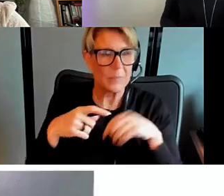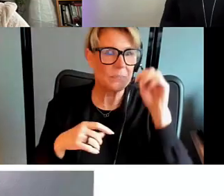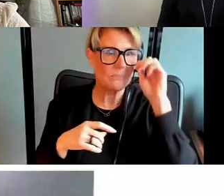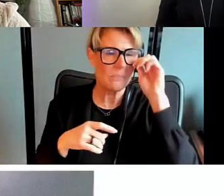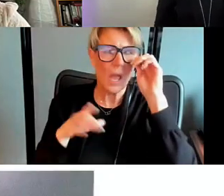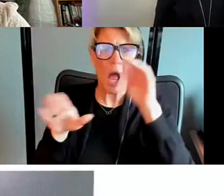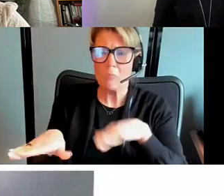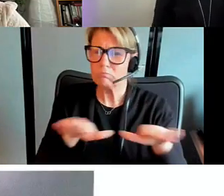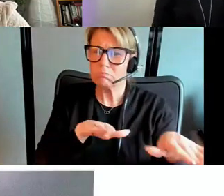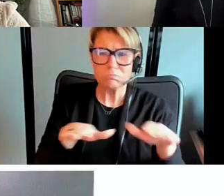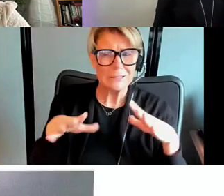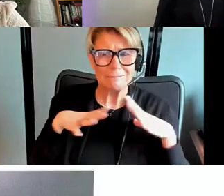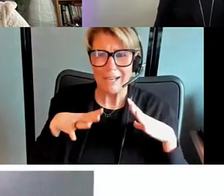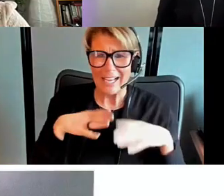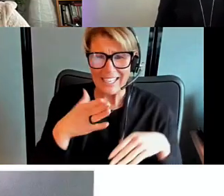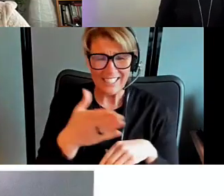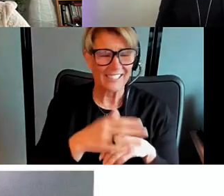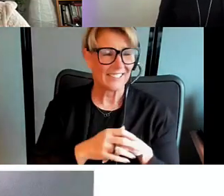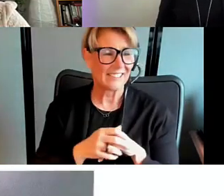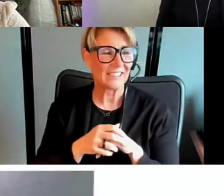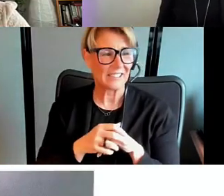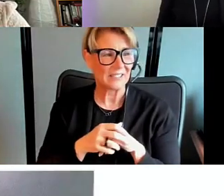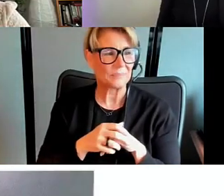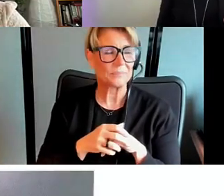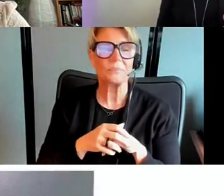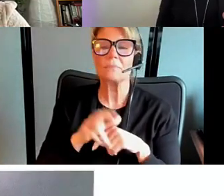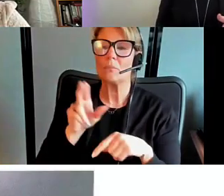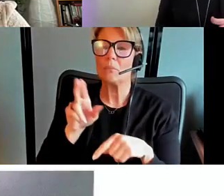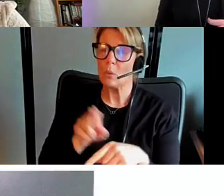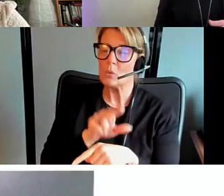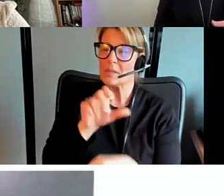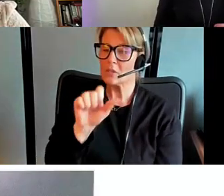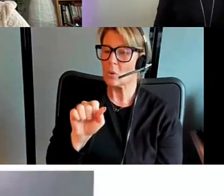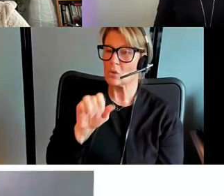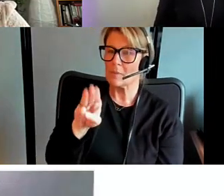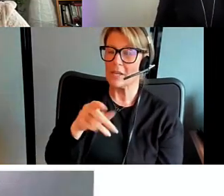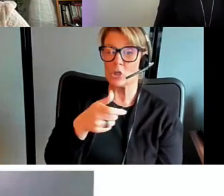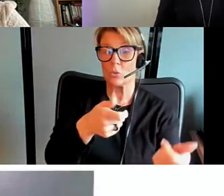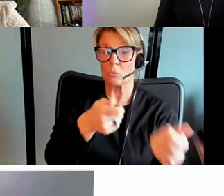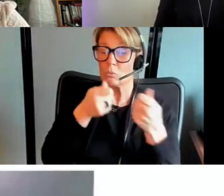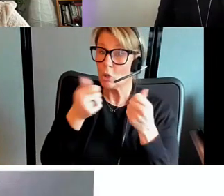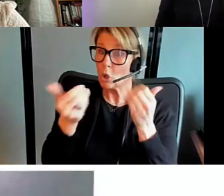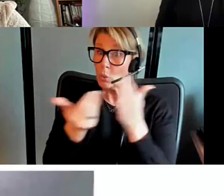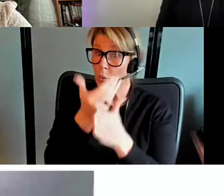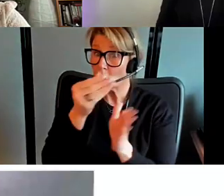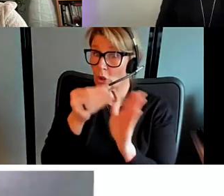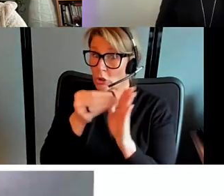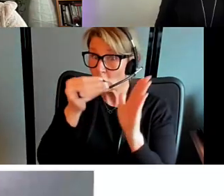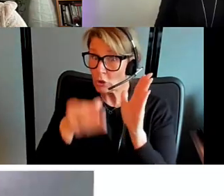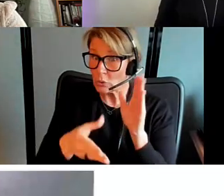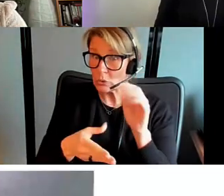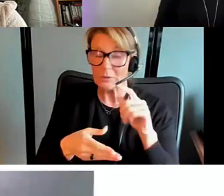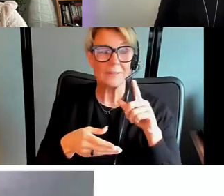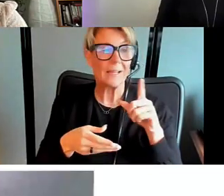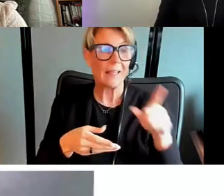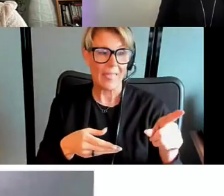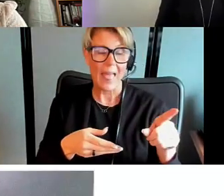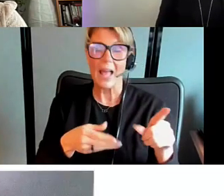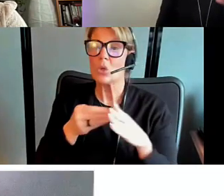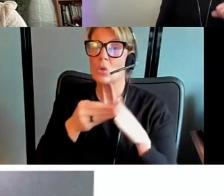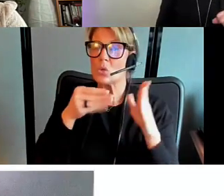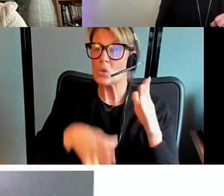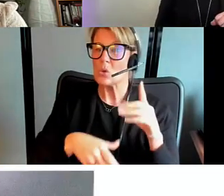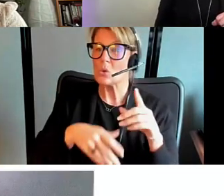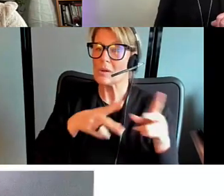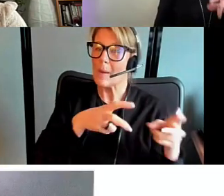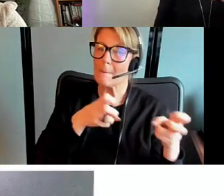Take your time. Okay. So we are using social media to attract new students. So here you go. You have a student that posts, "I love my school, St.